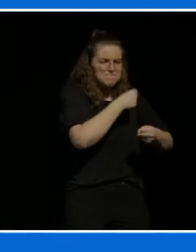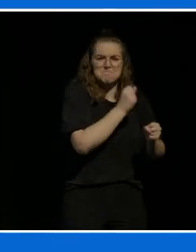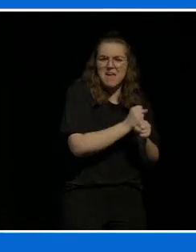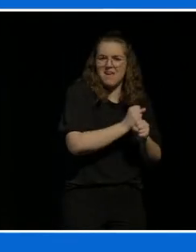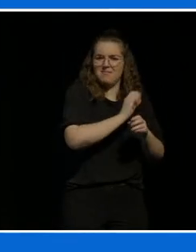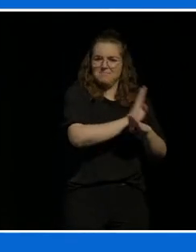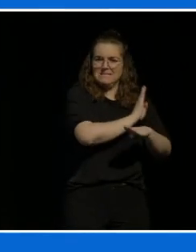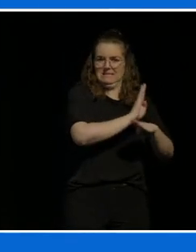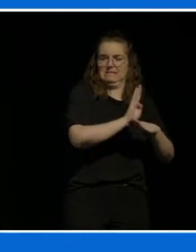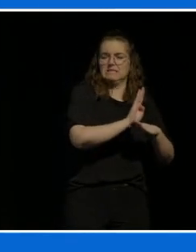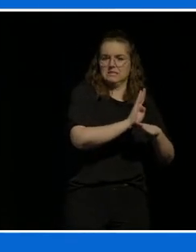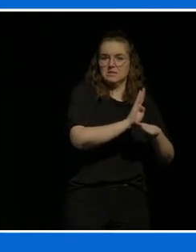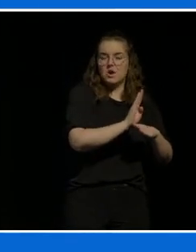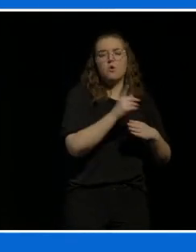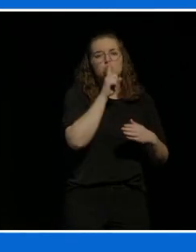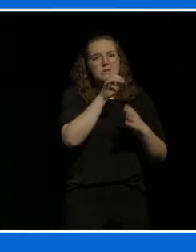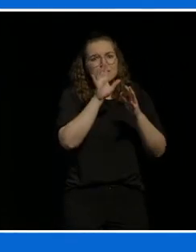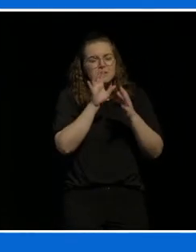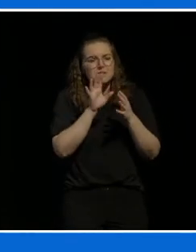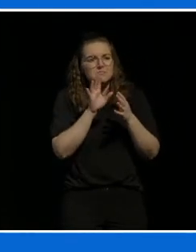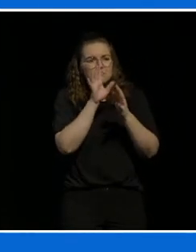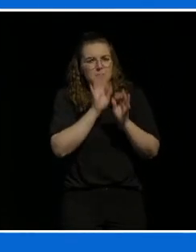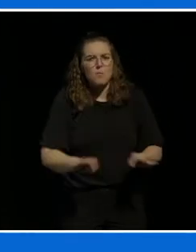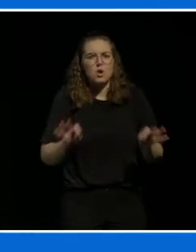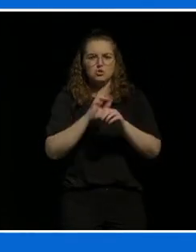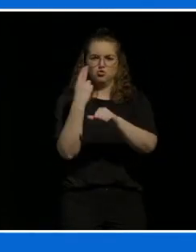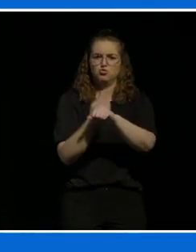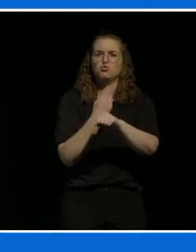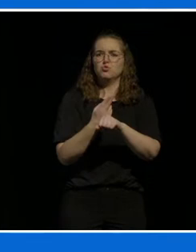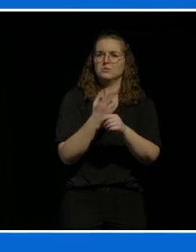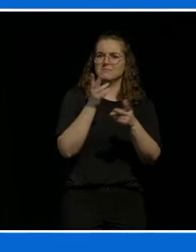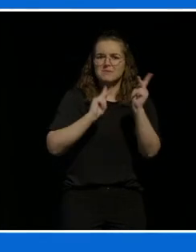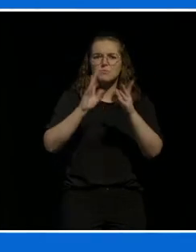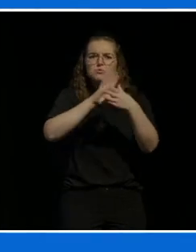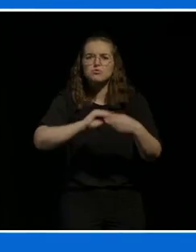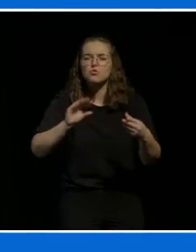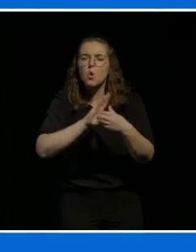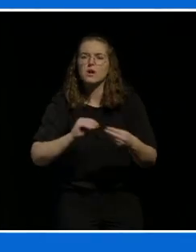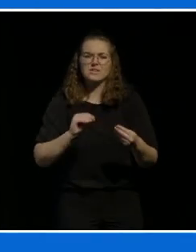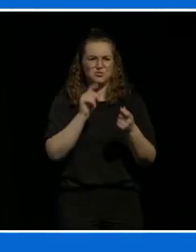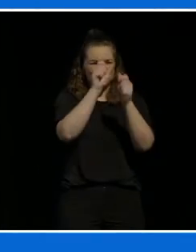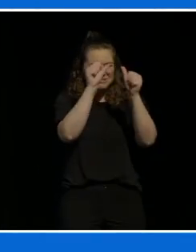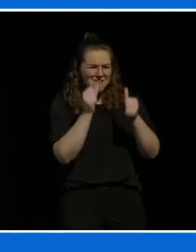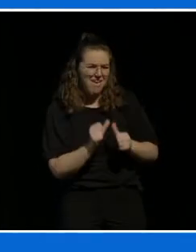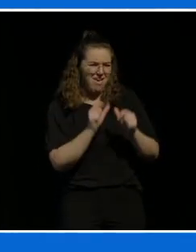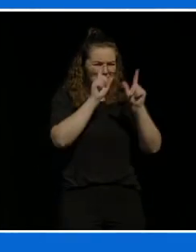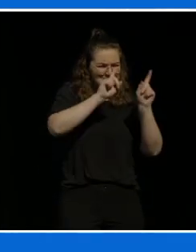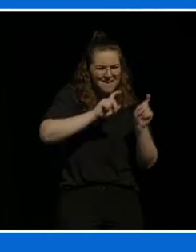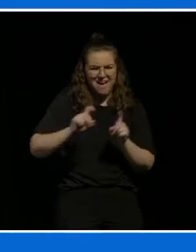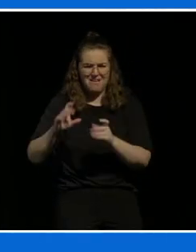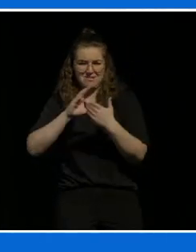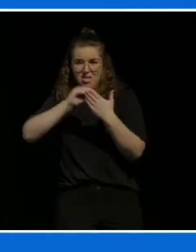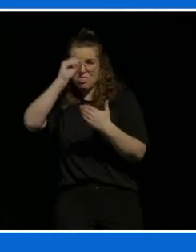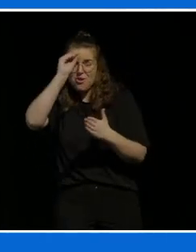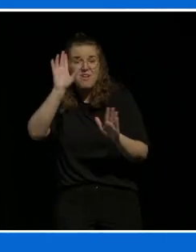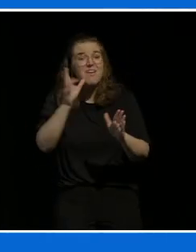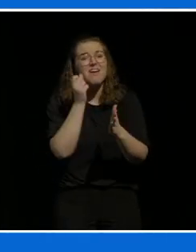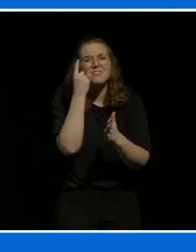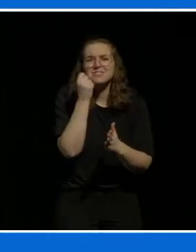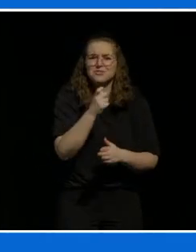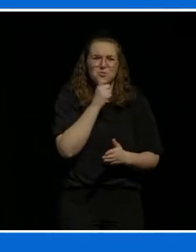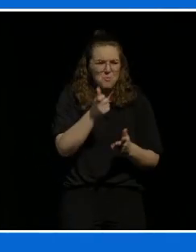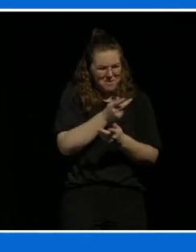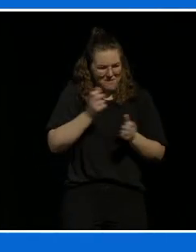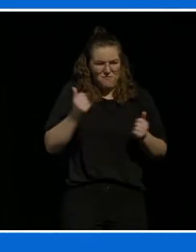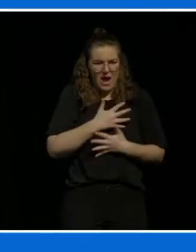to leverage stories, regardless of where you're at in your journey, to shape and test and learn and to not be afraid of failure. We are here